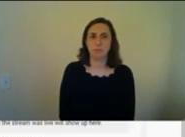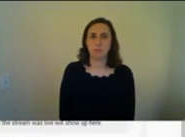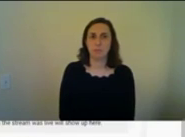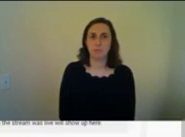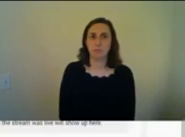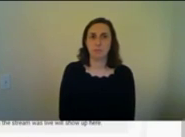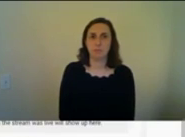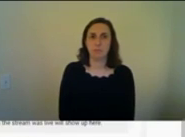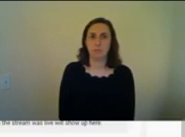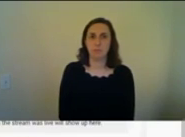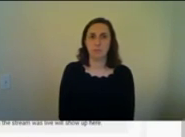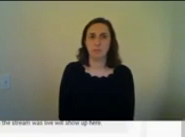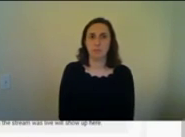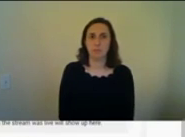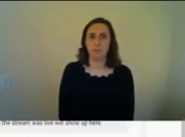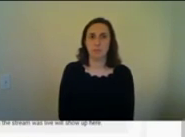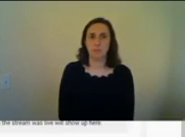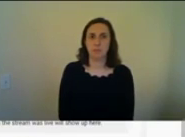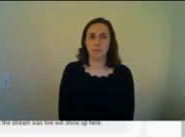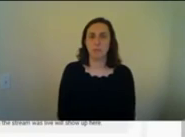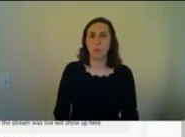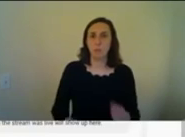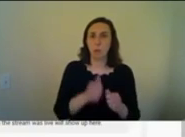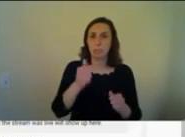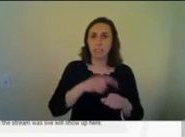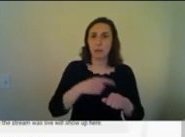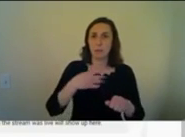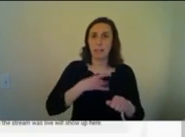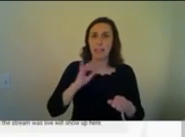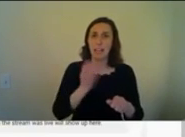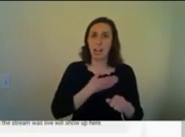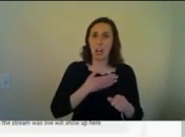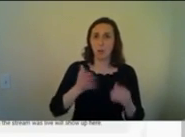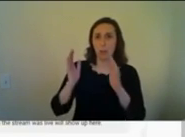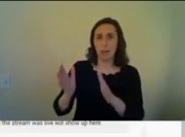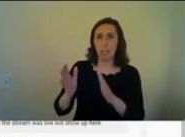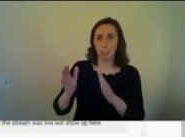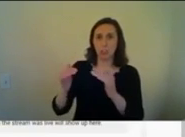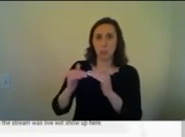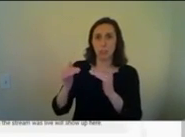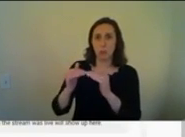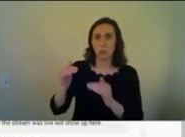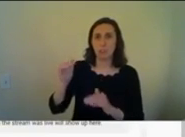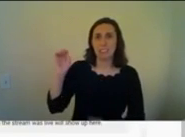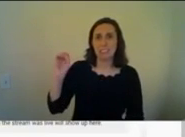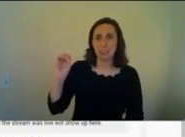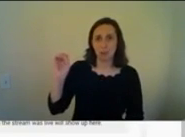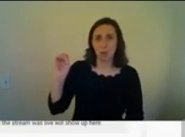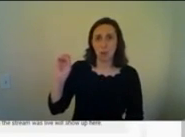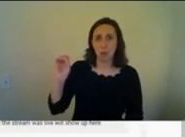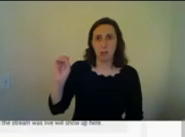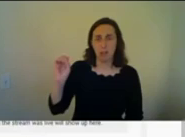our remainders to equal 0. And the remainder is going to be a thing that's going to help